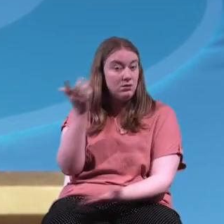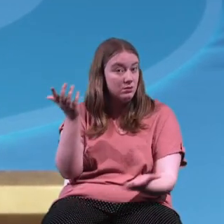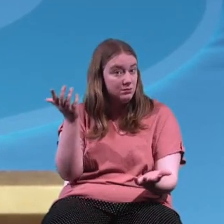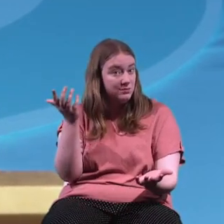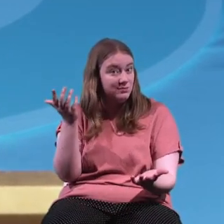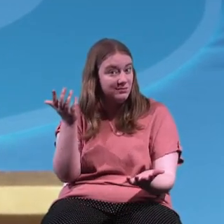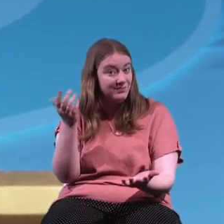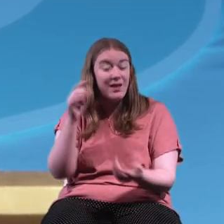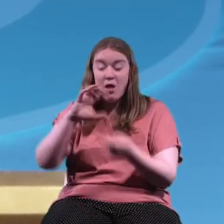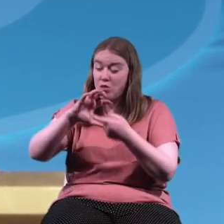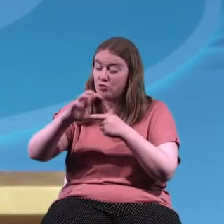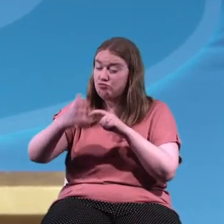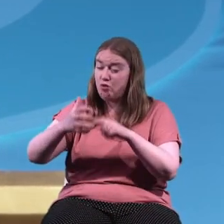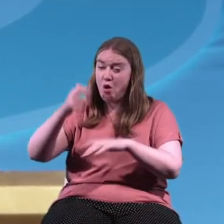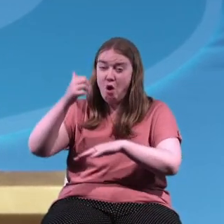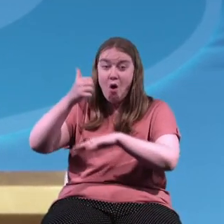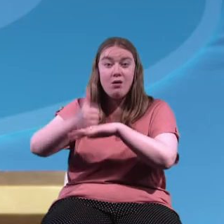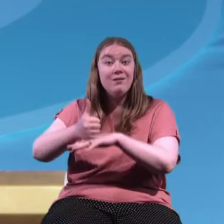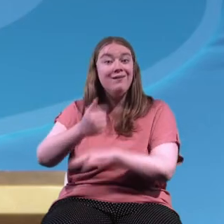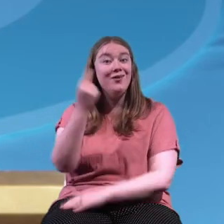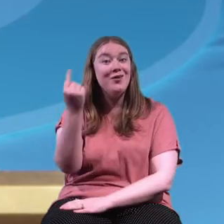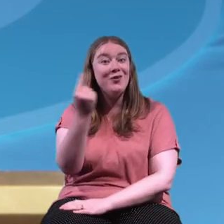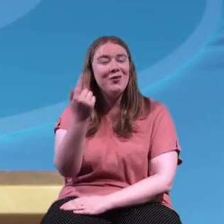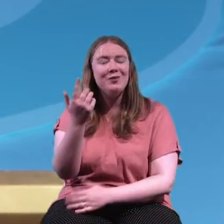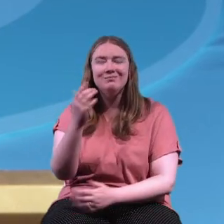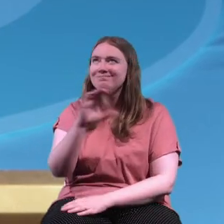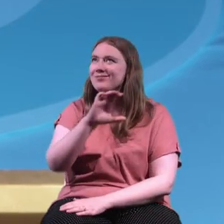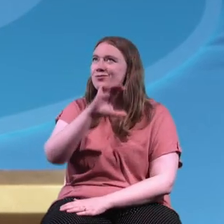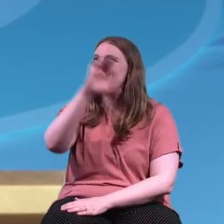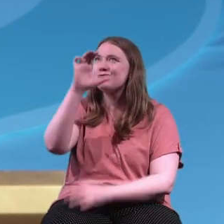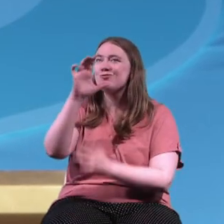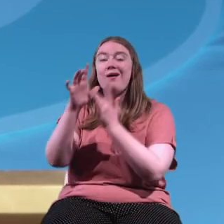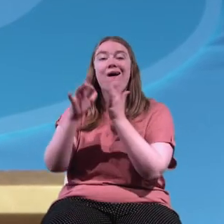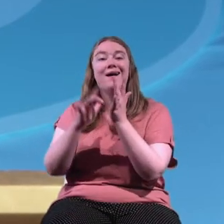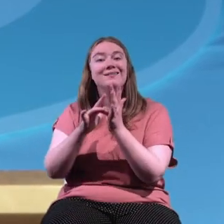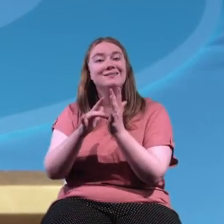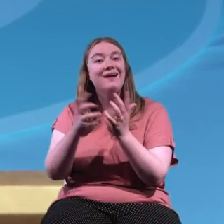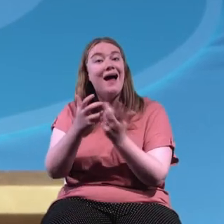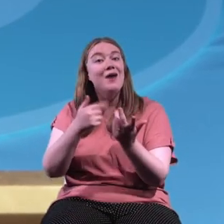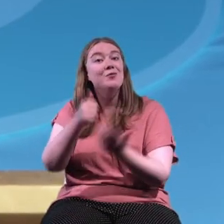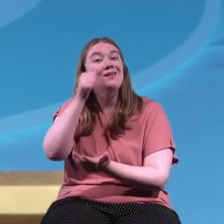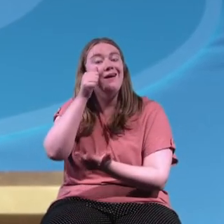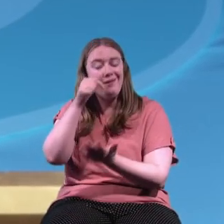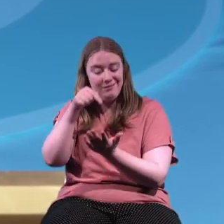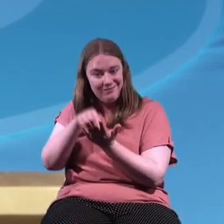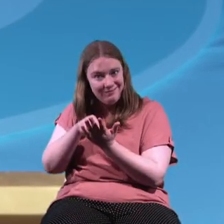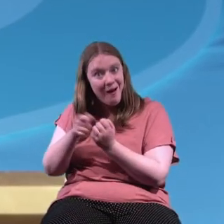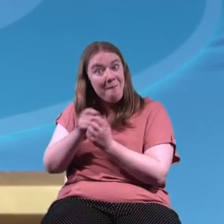And that rock was Christ, says Paul in 1 Corinthians 10.